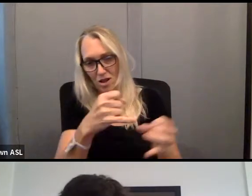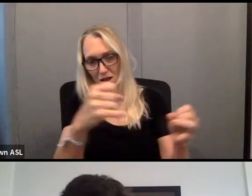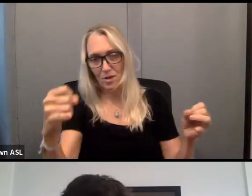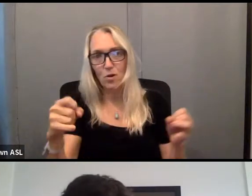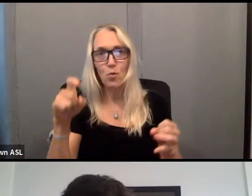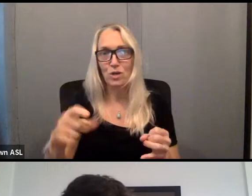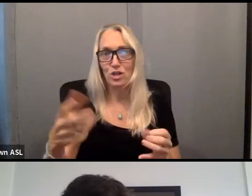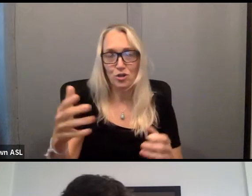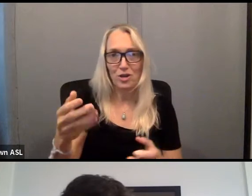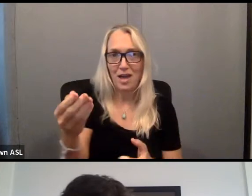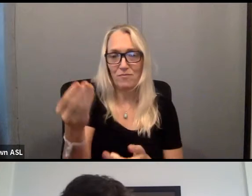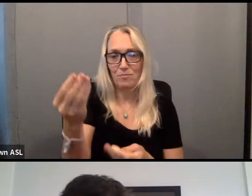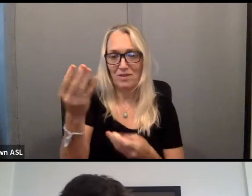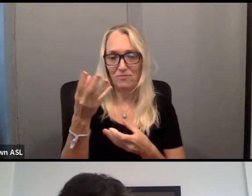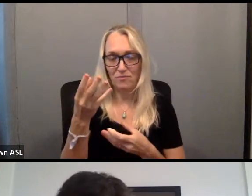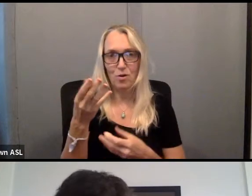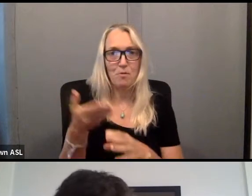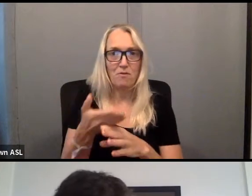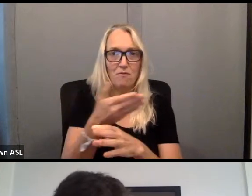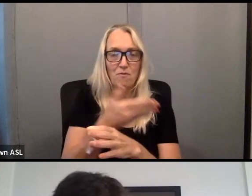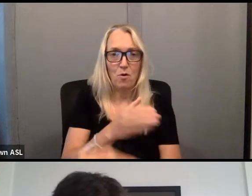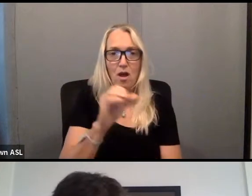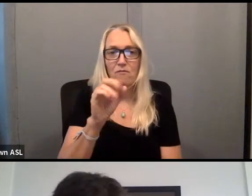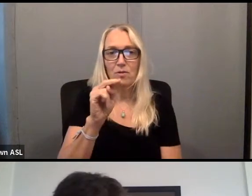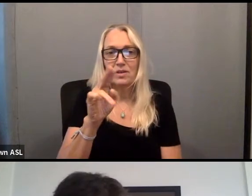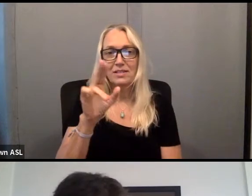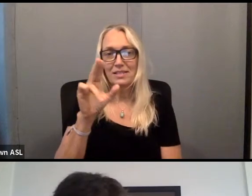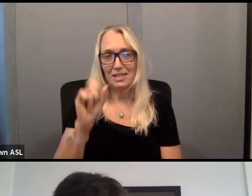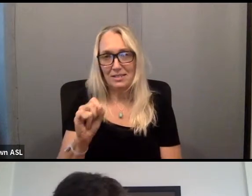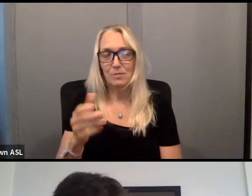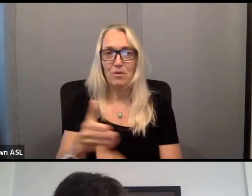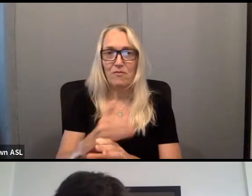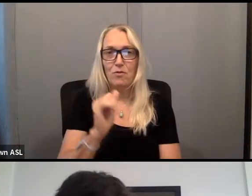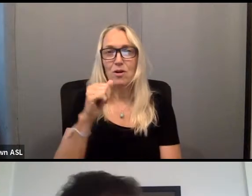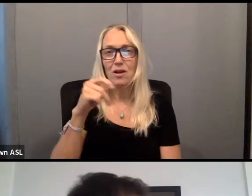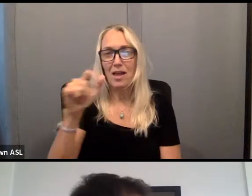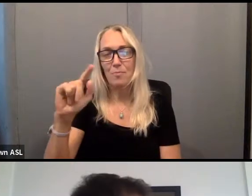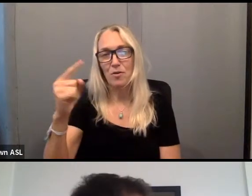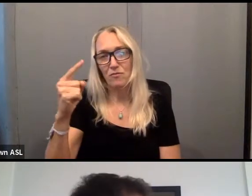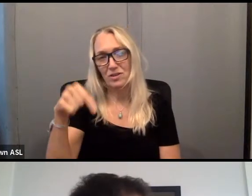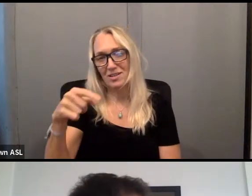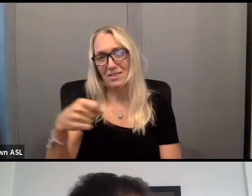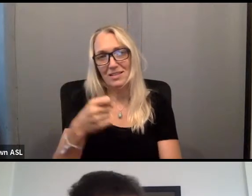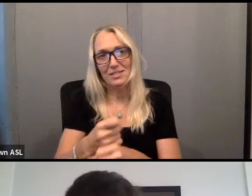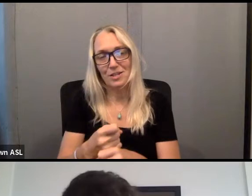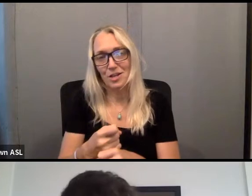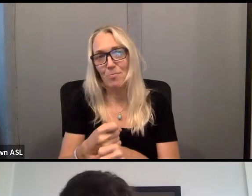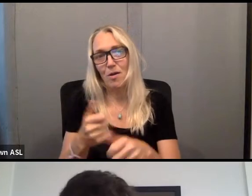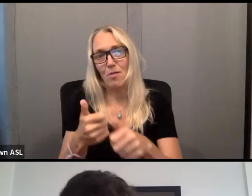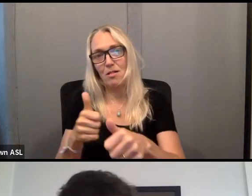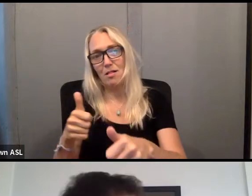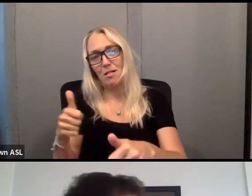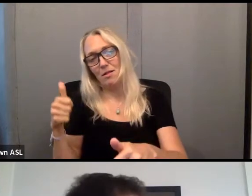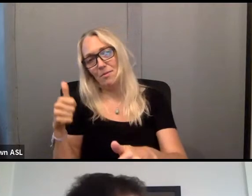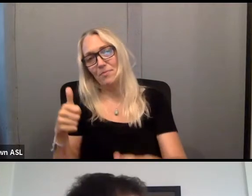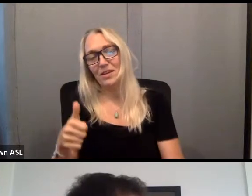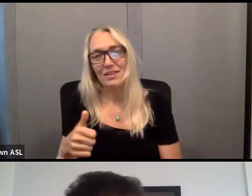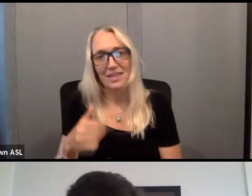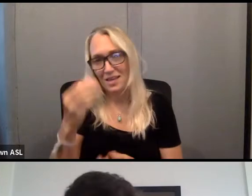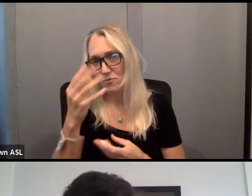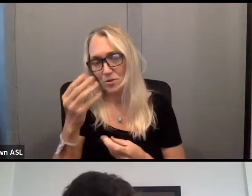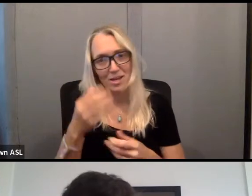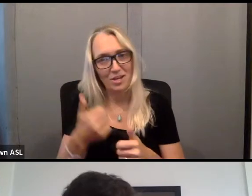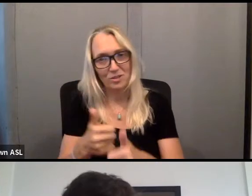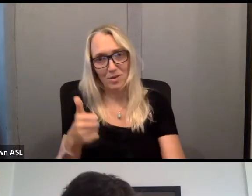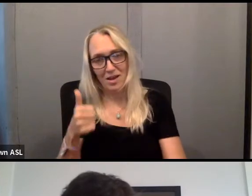from the Census Bureau that we need to begin to redistrict by April 1st of this year, we don't expect to have that data until mid to